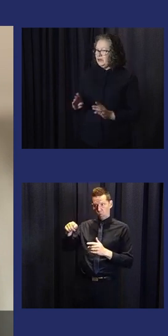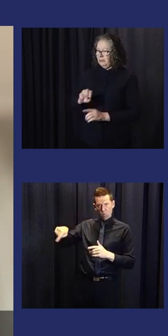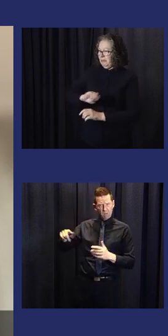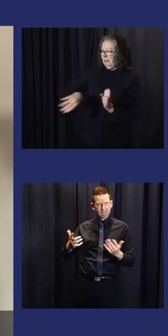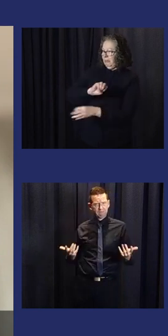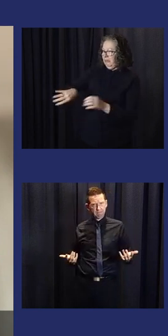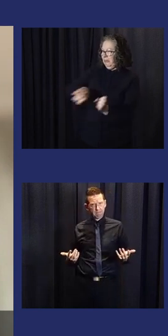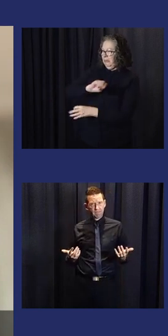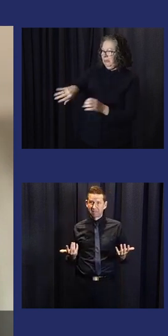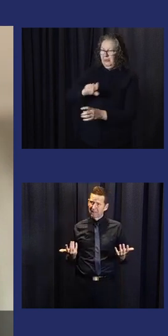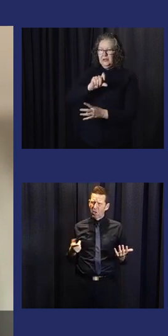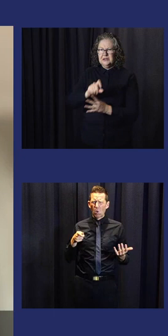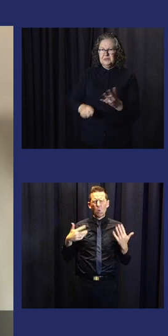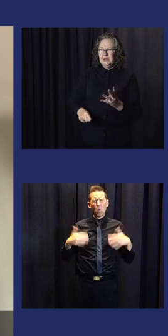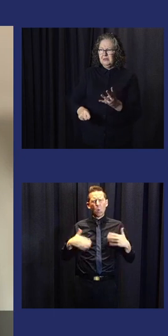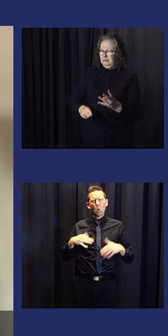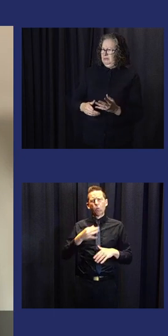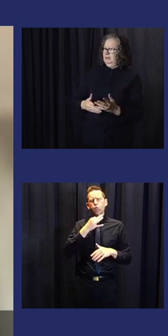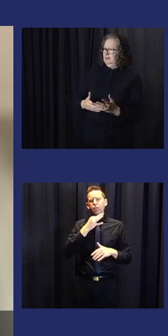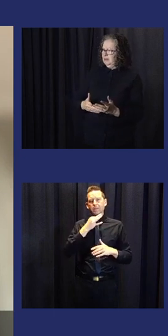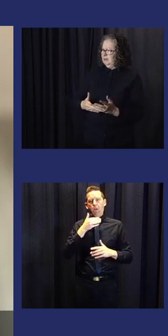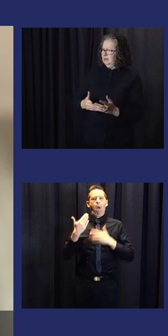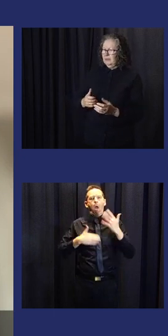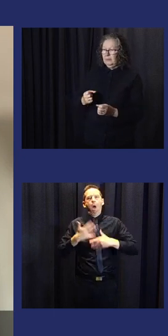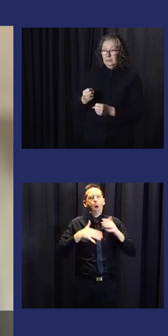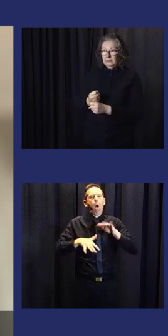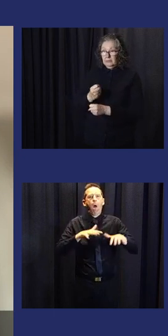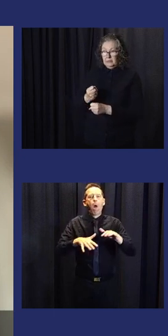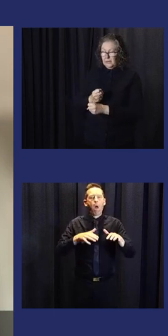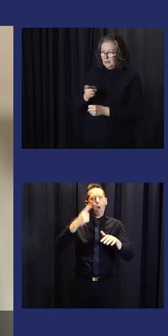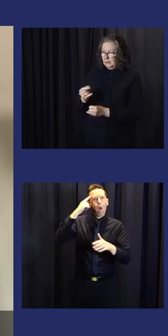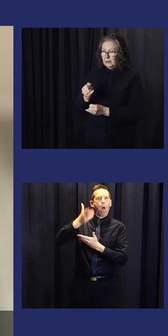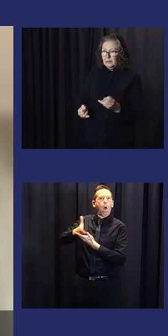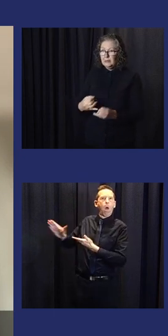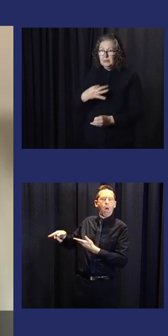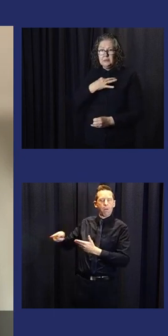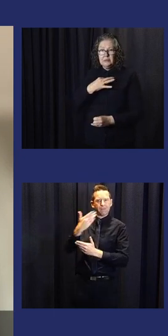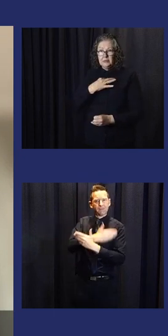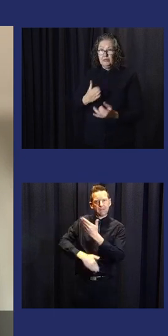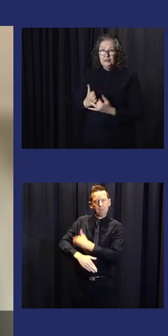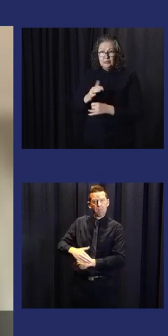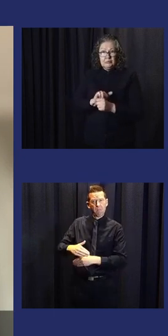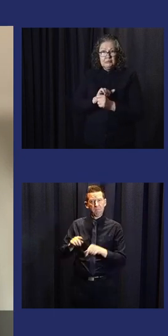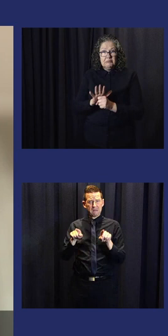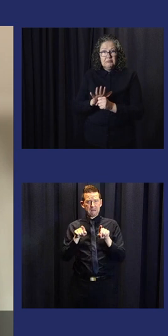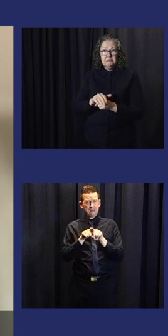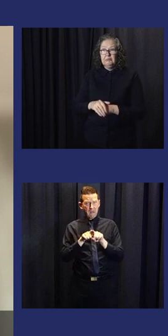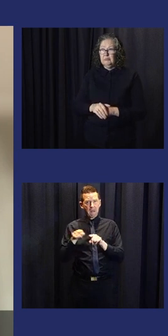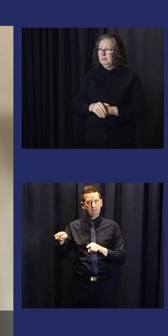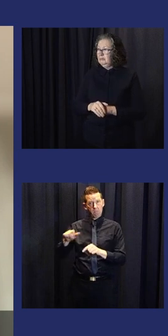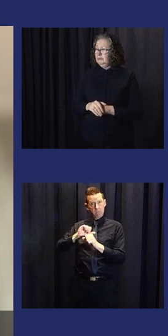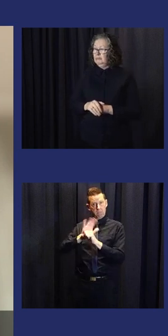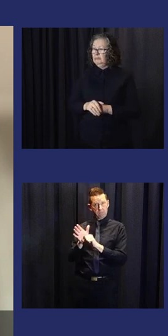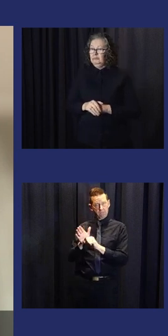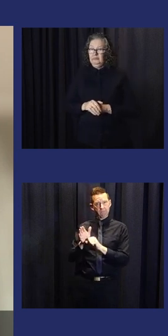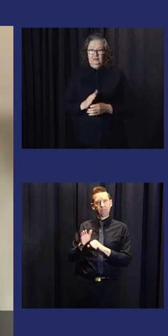situations, leave them at critical risk. In the pandemic, it was about the fact that